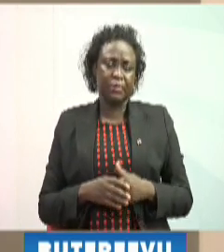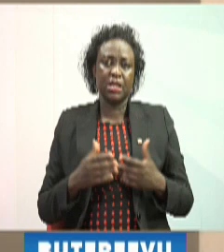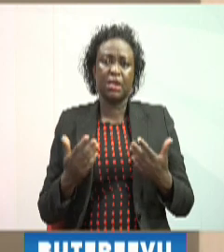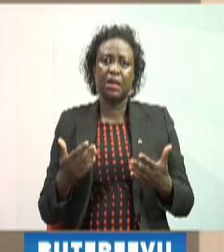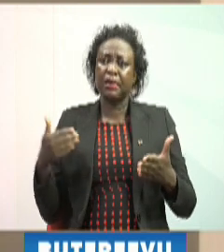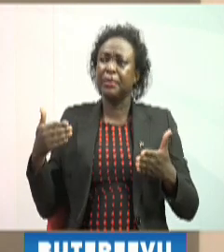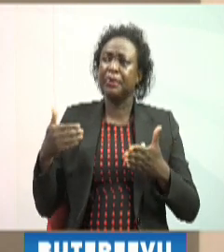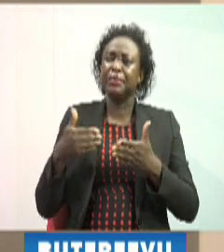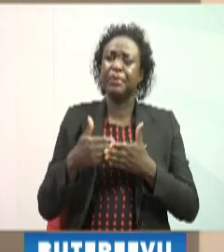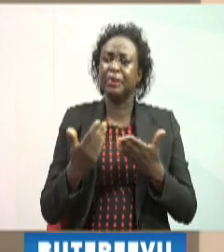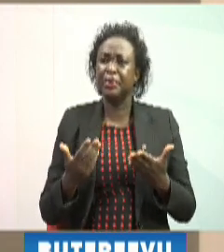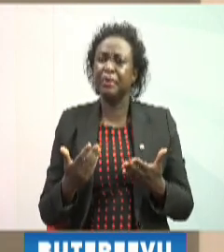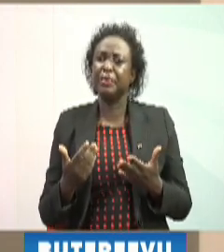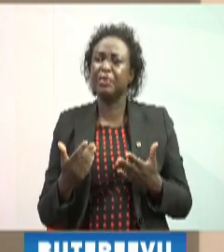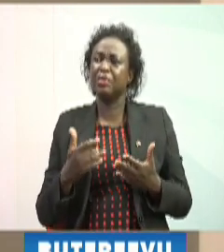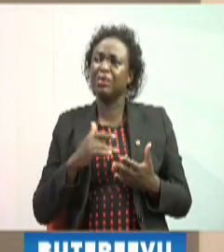been feeling that